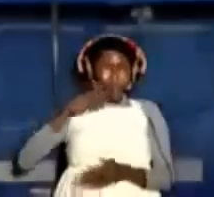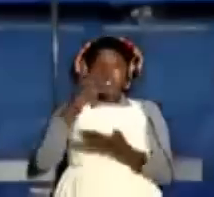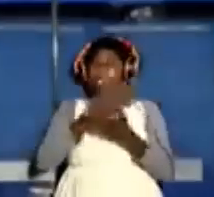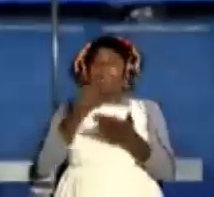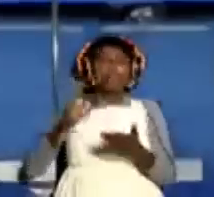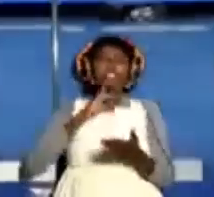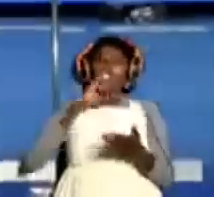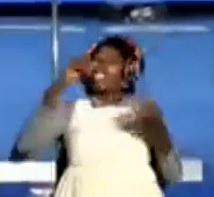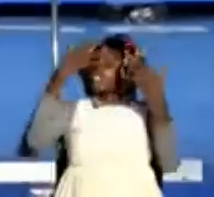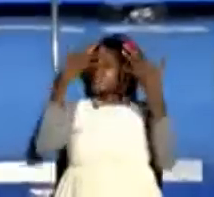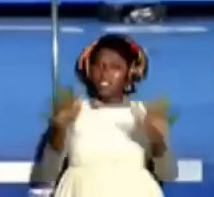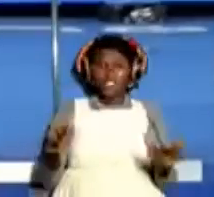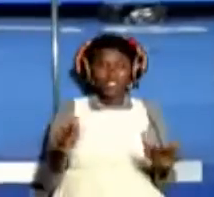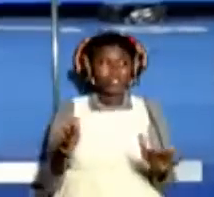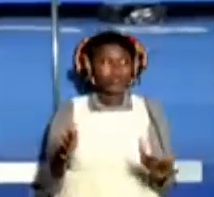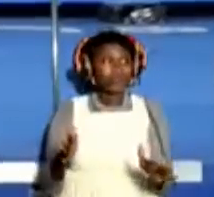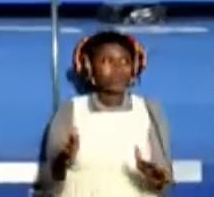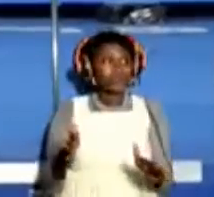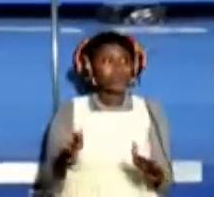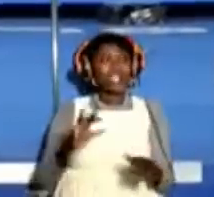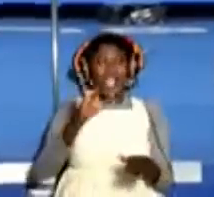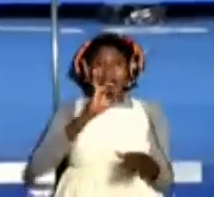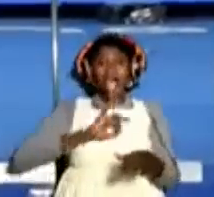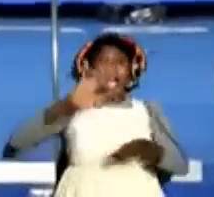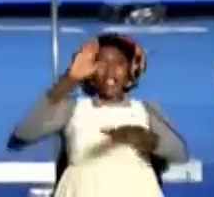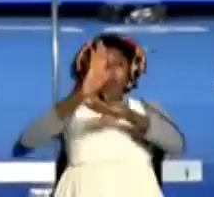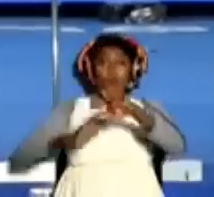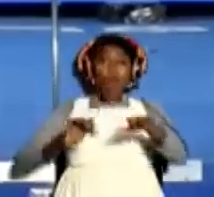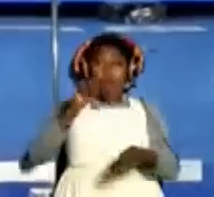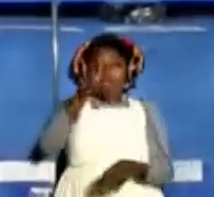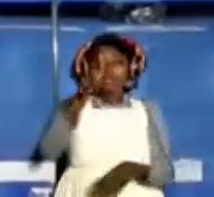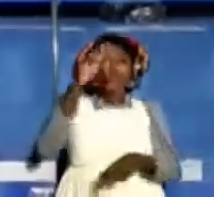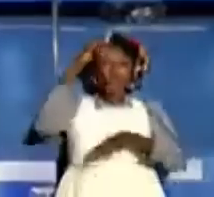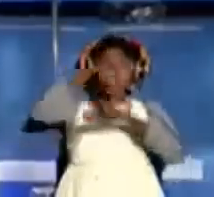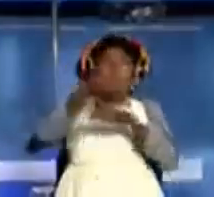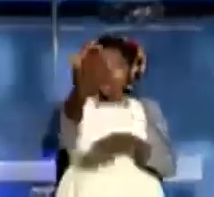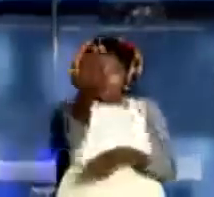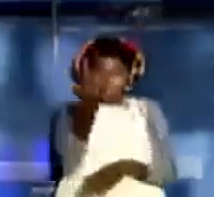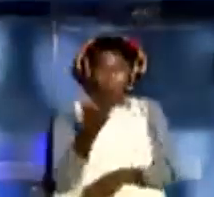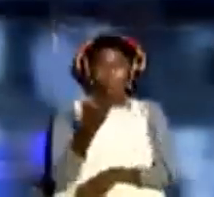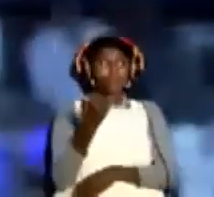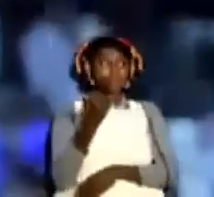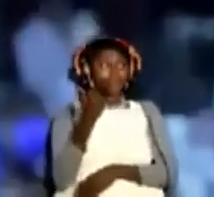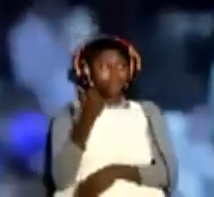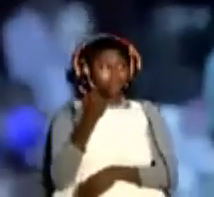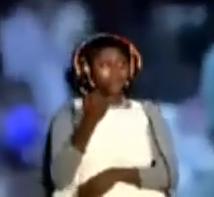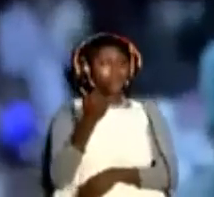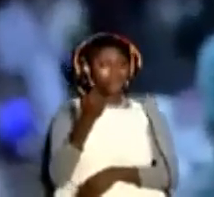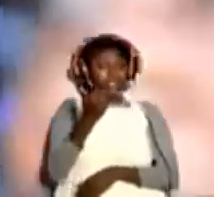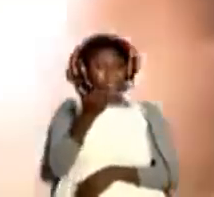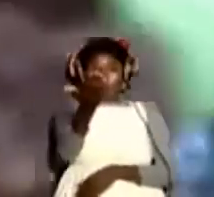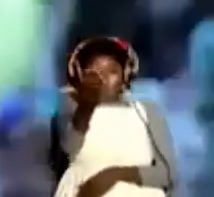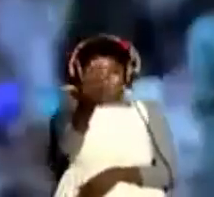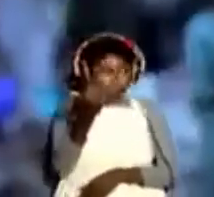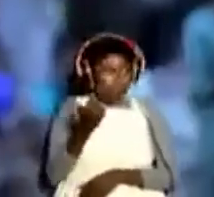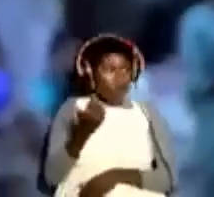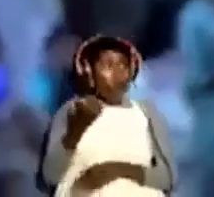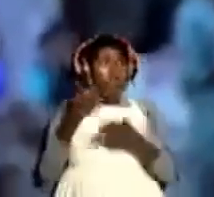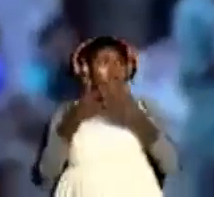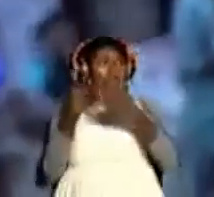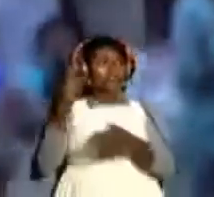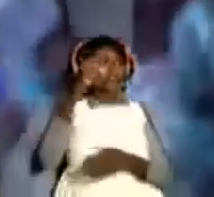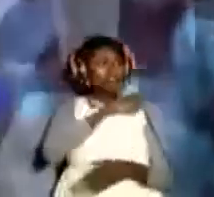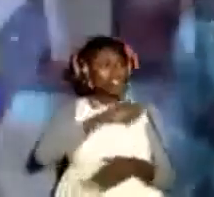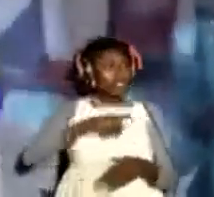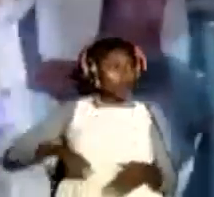something is finished. I call on you tonight. Come down. Come down before the